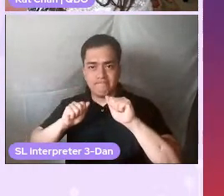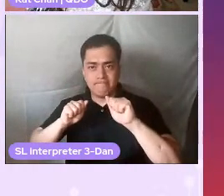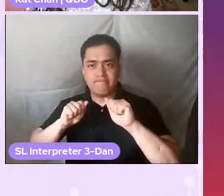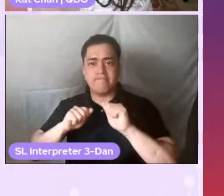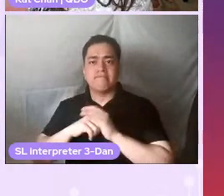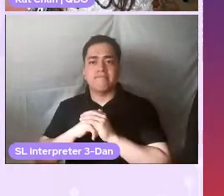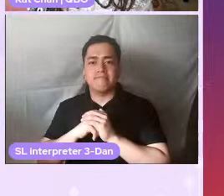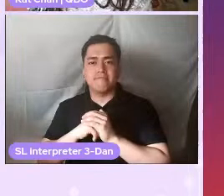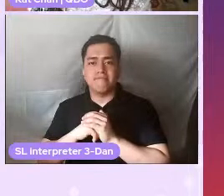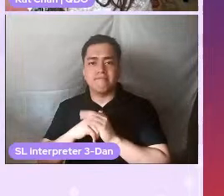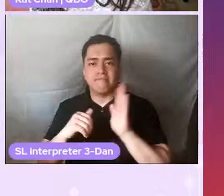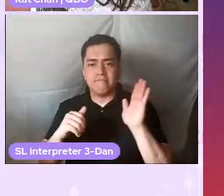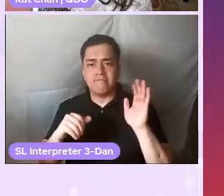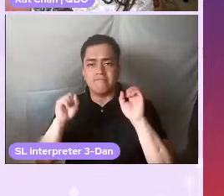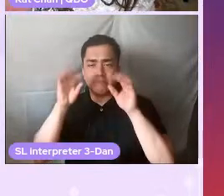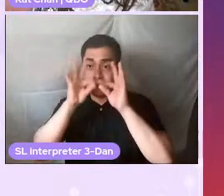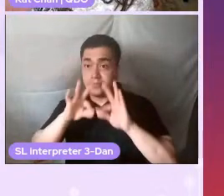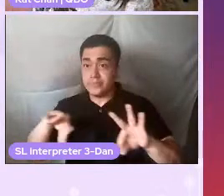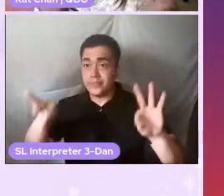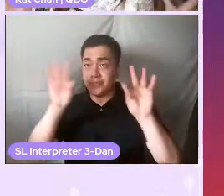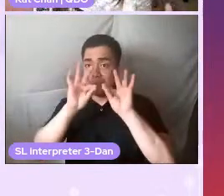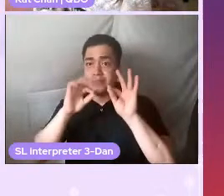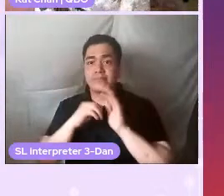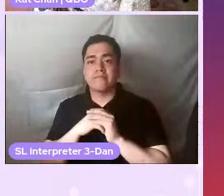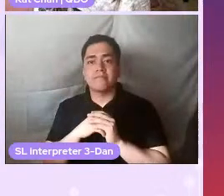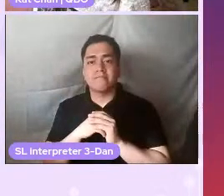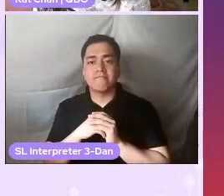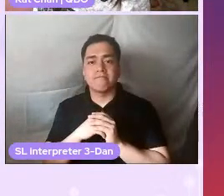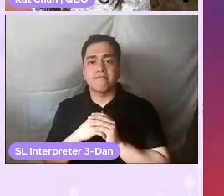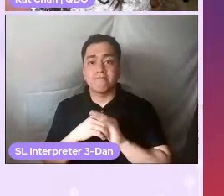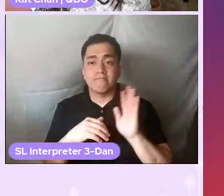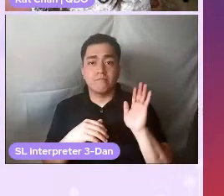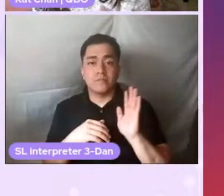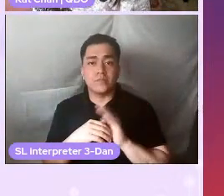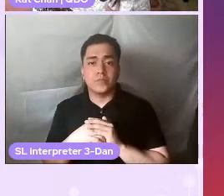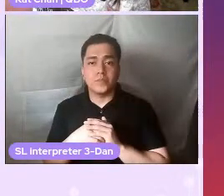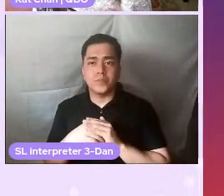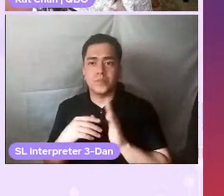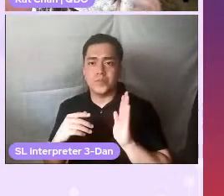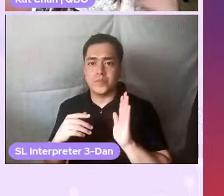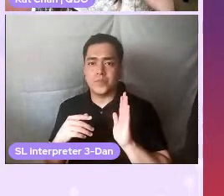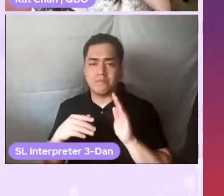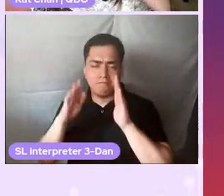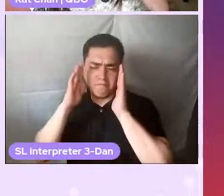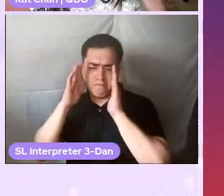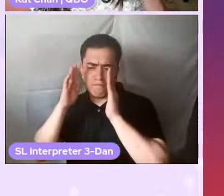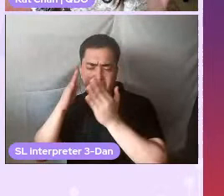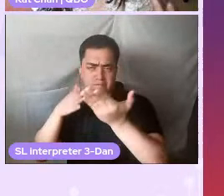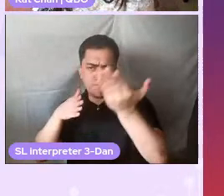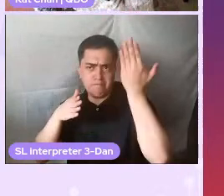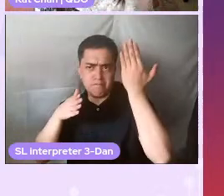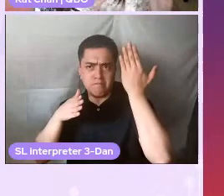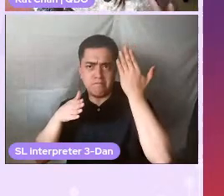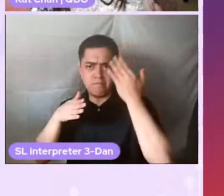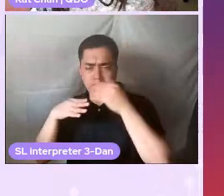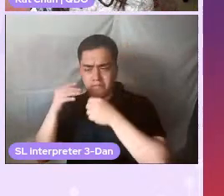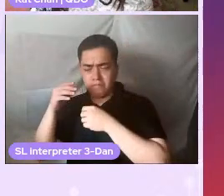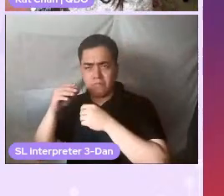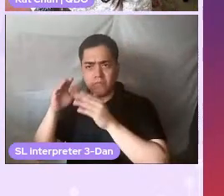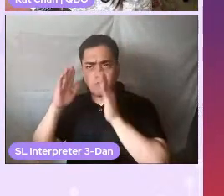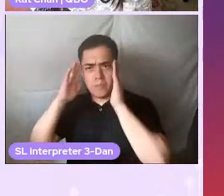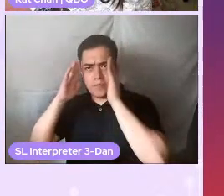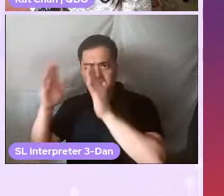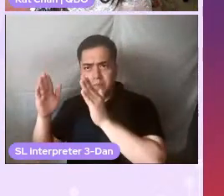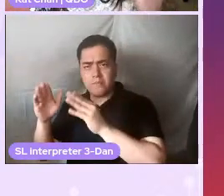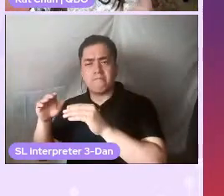really feel that this is important. And, you know, in the last 4 years, we've really been focusing on, you know, a lot of parang boot camps,